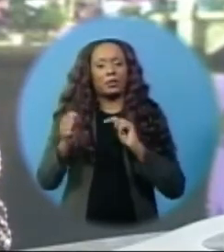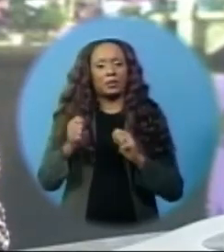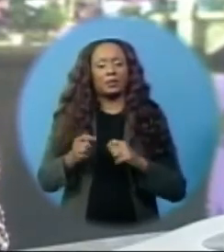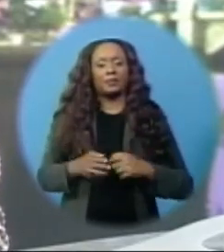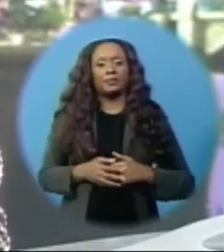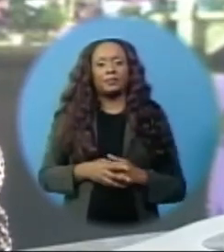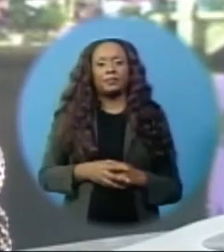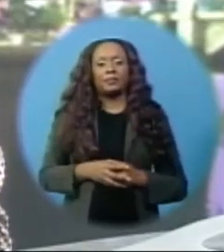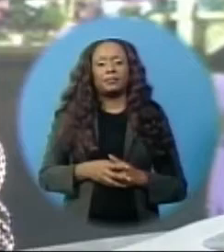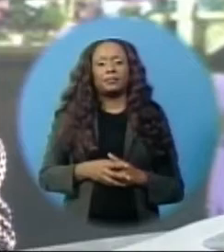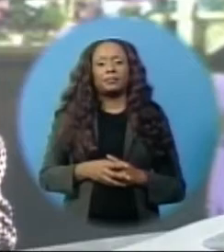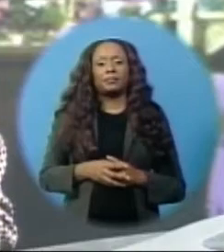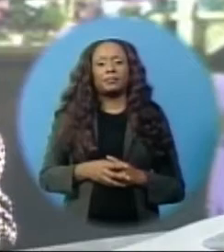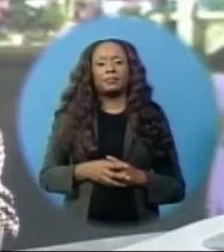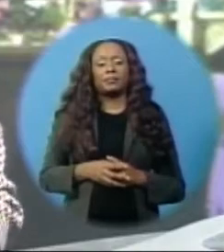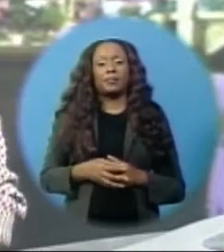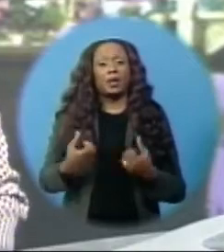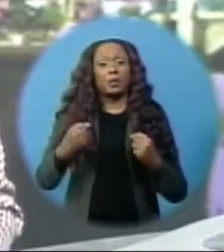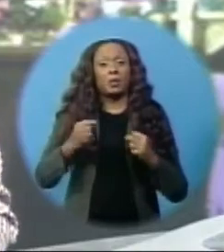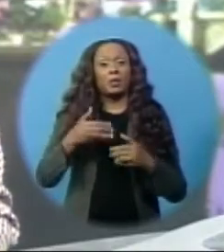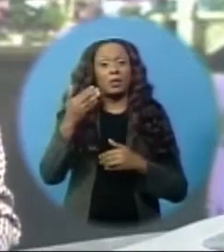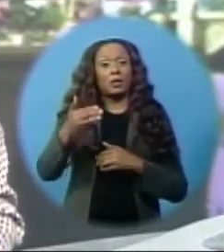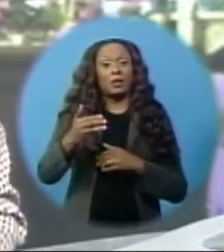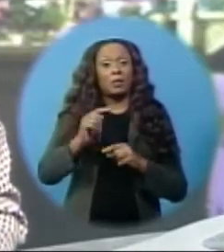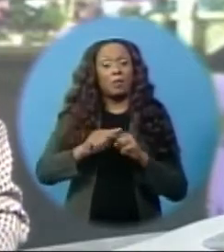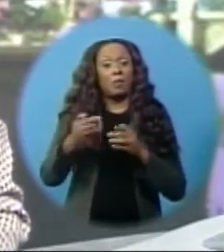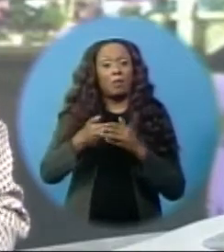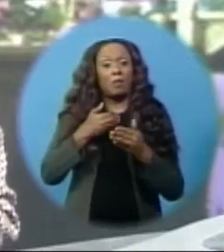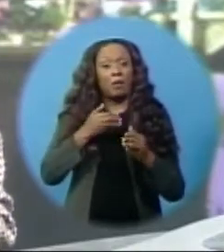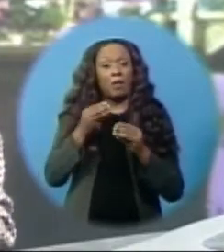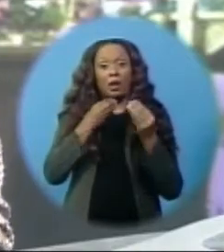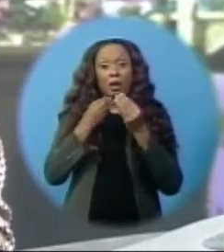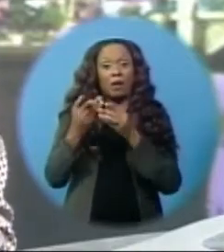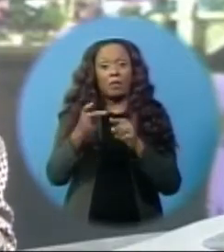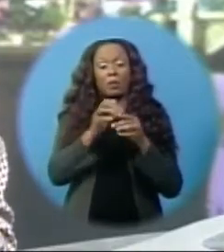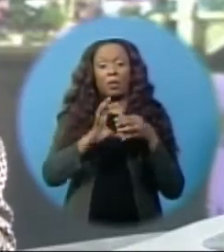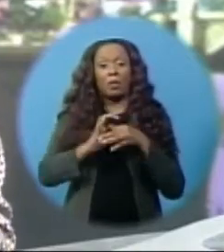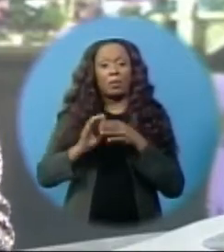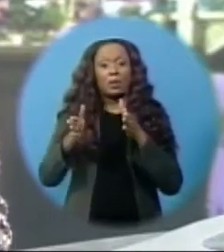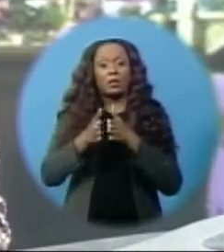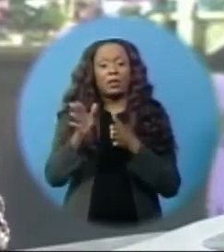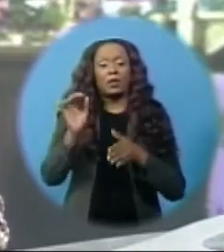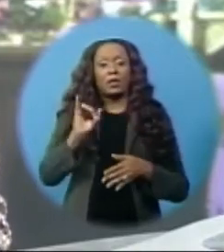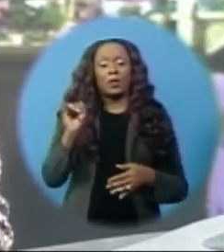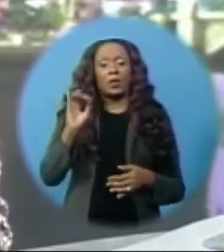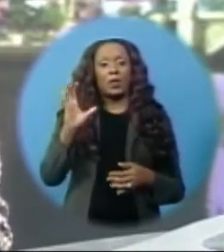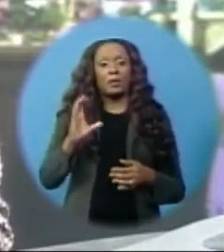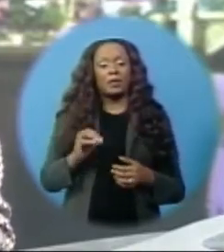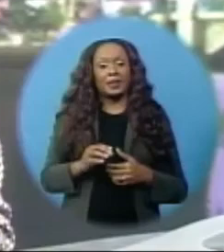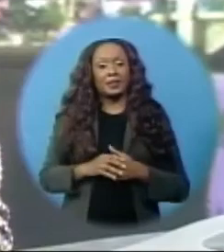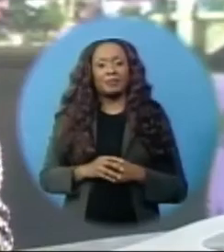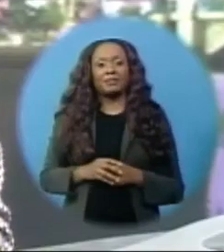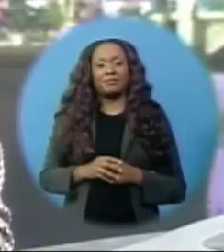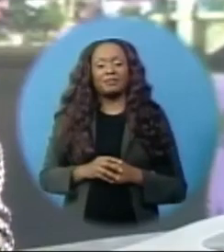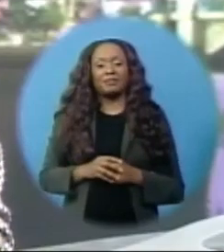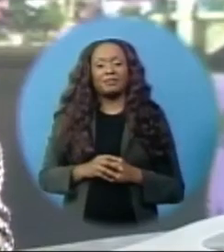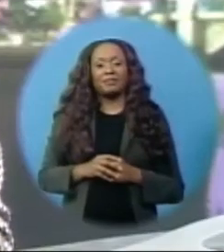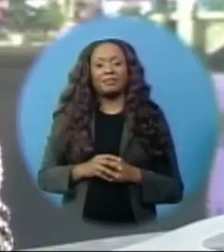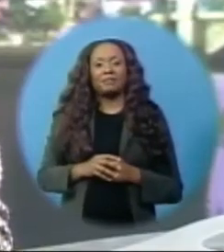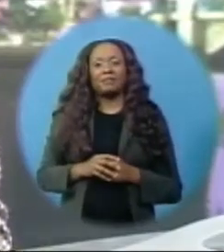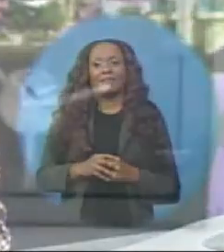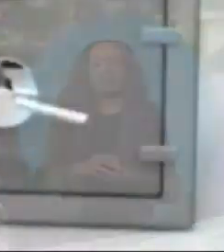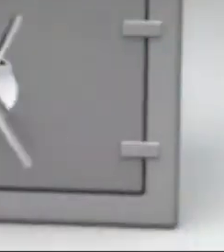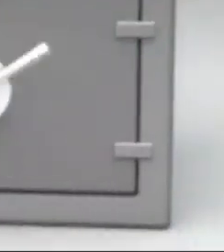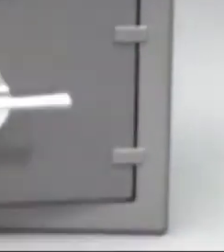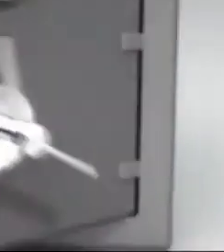Port of Spain. Well, sports news is up next, but first here's a tip from Cooperators General Insurance.